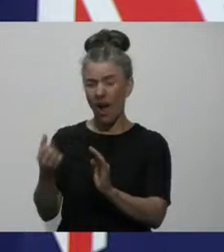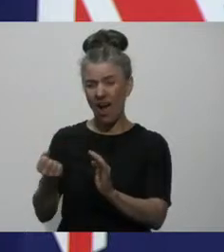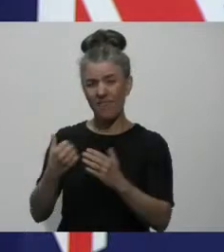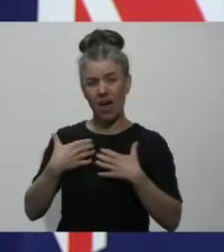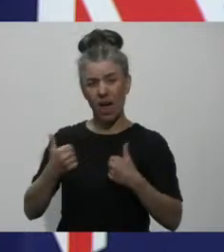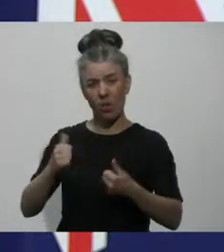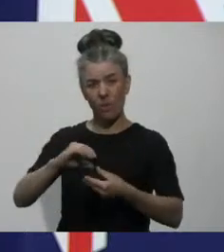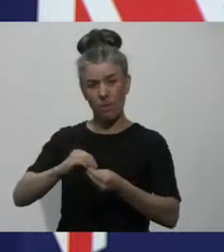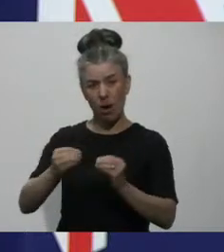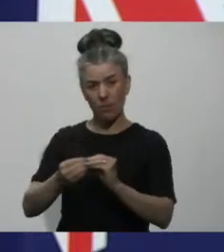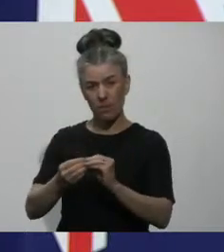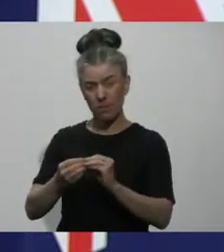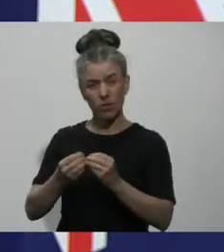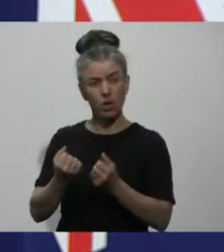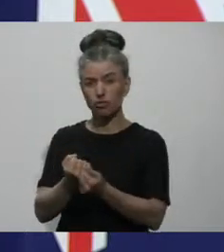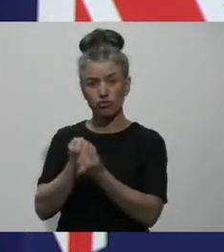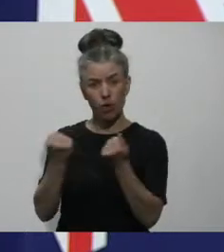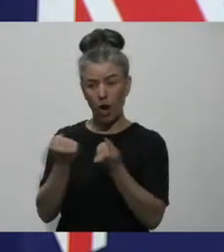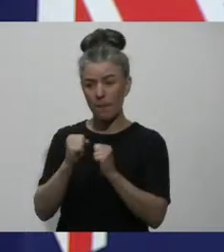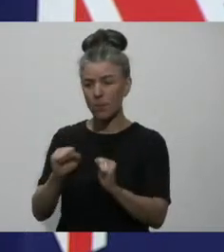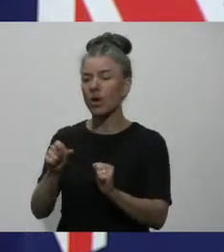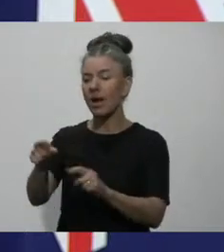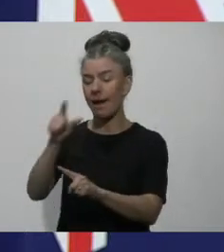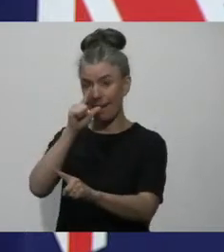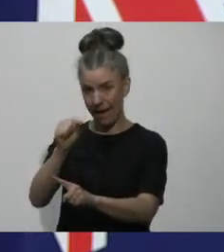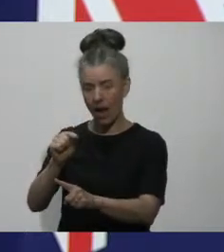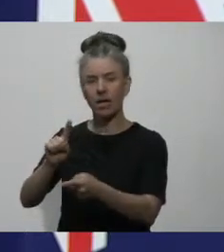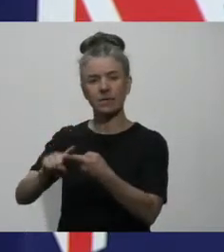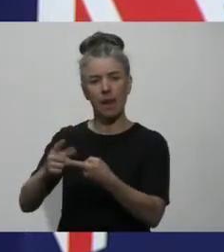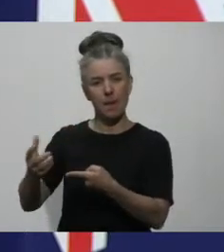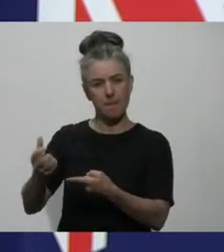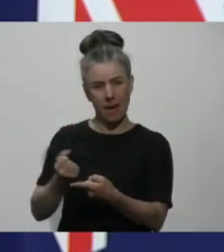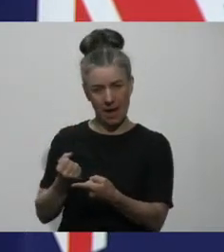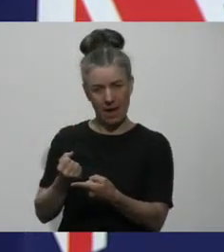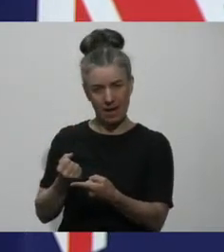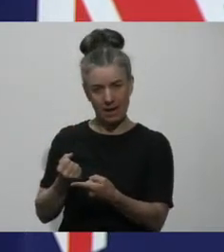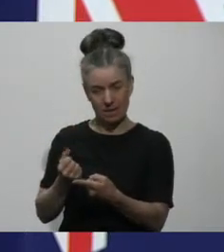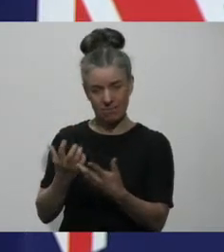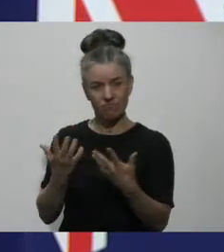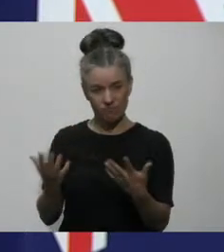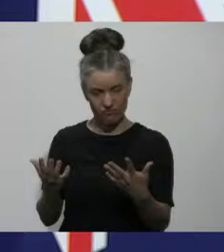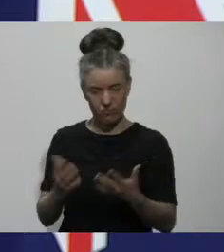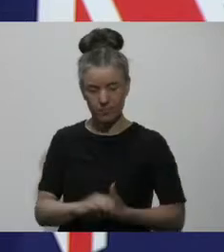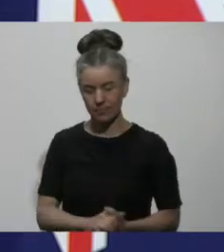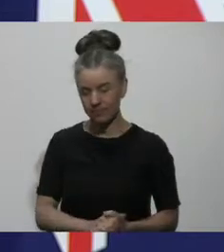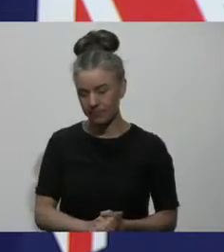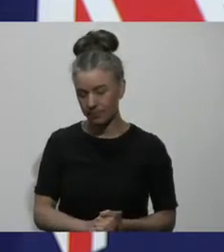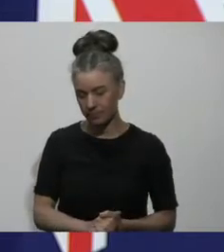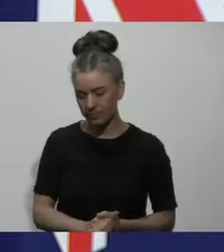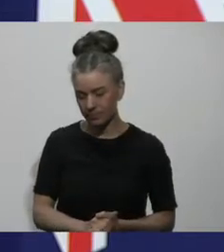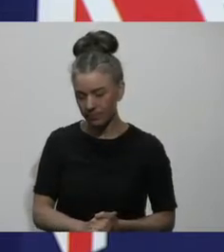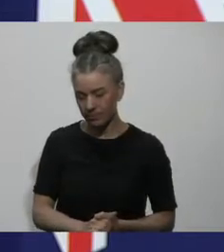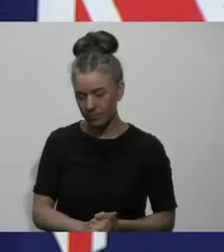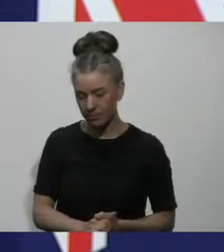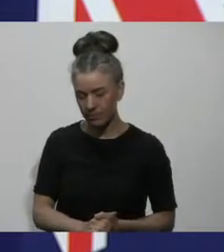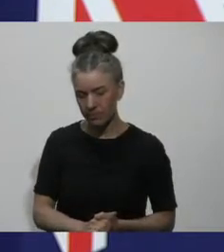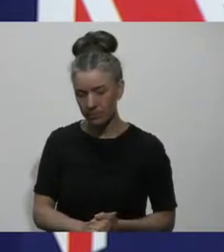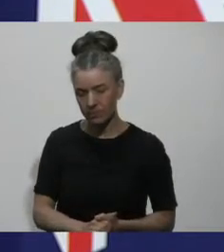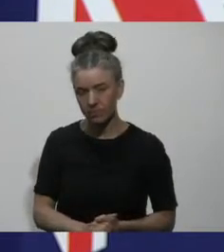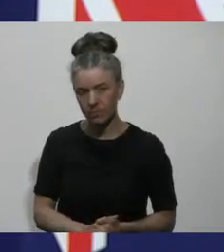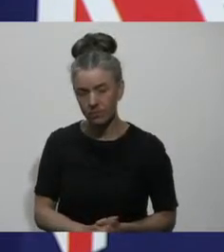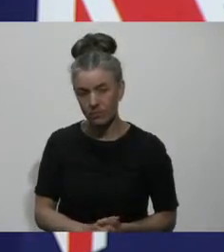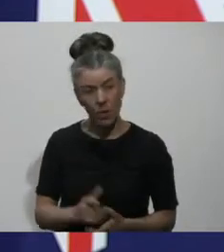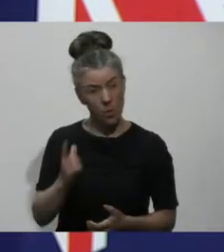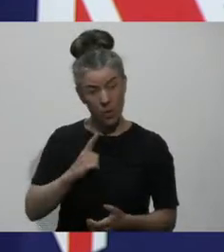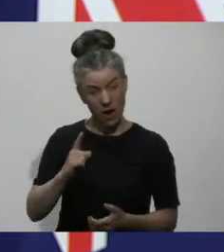immunocompromised has the confidence to do so, and they know that they will be looked after regardless of where they work. We are doing this in part